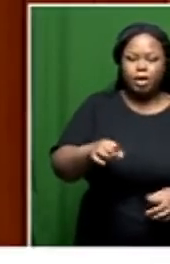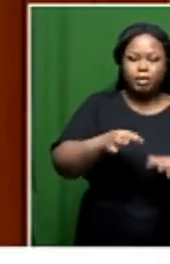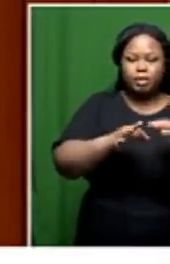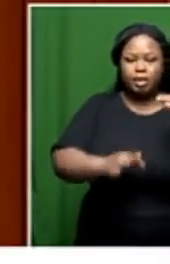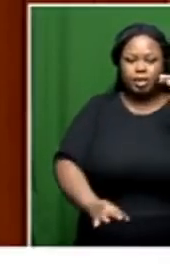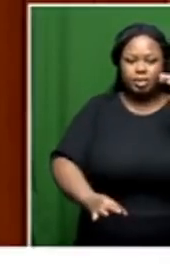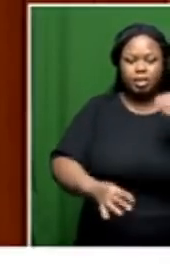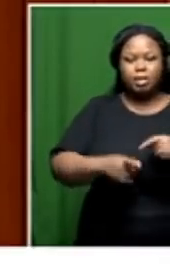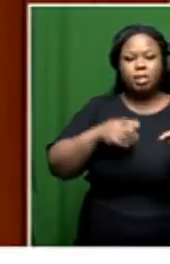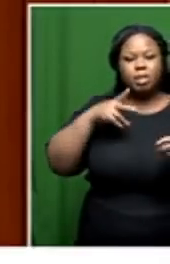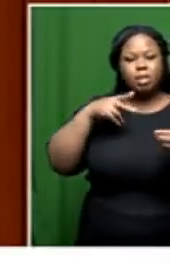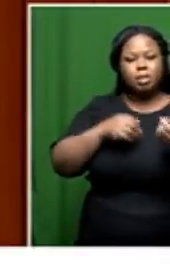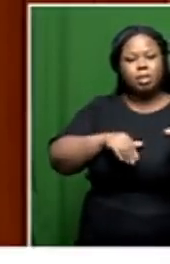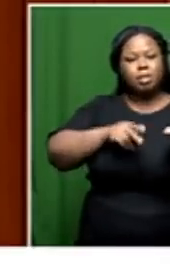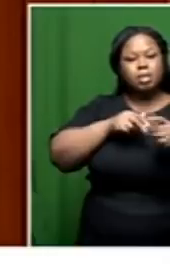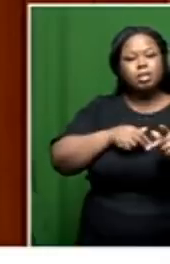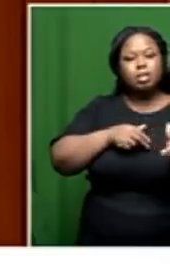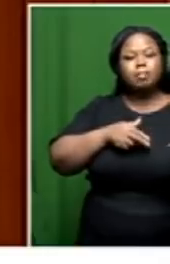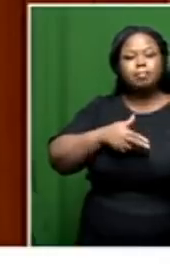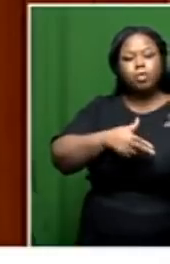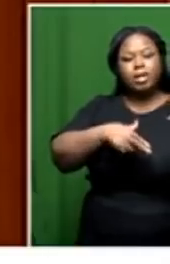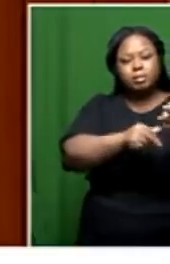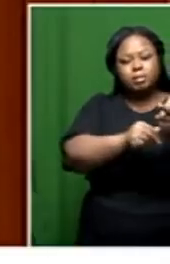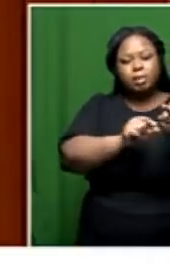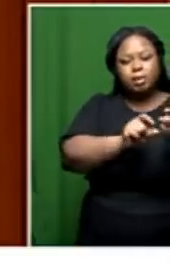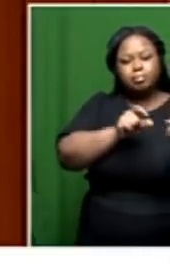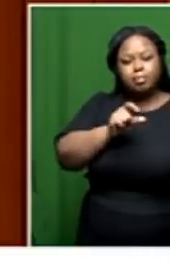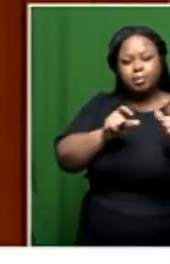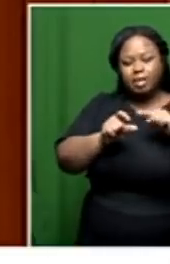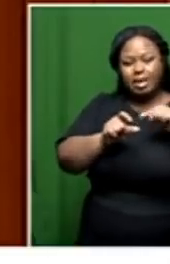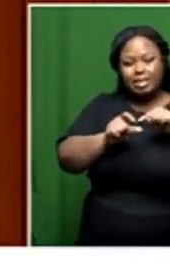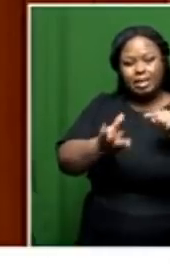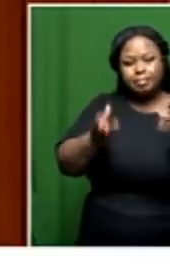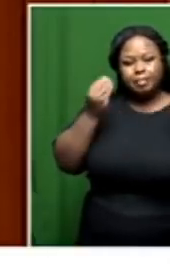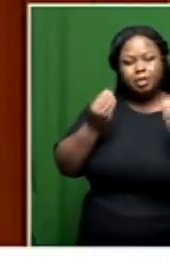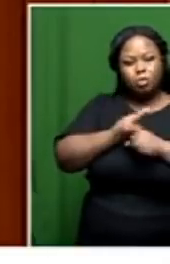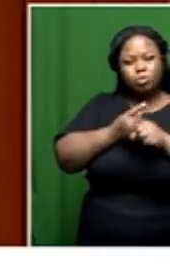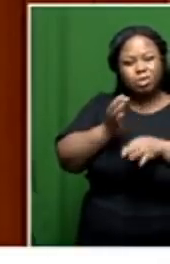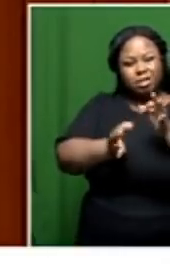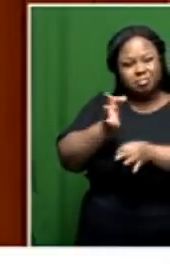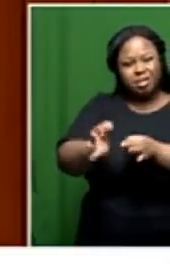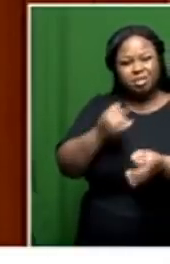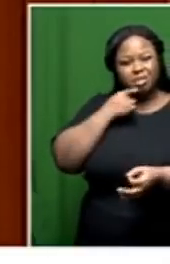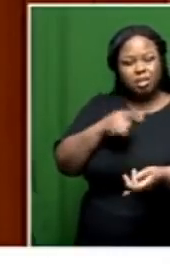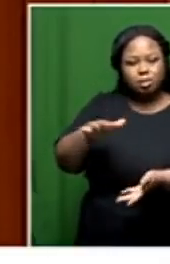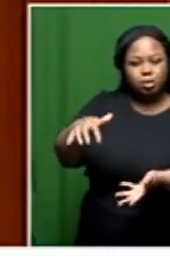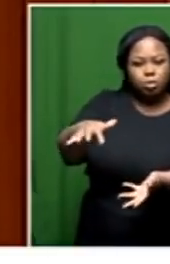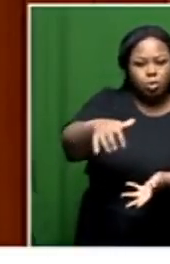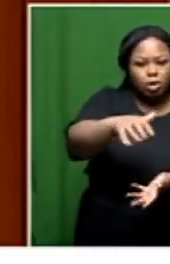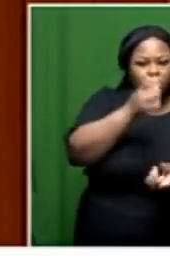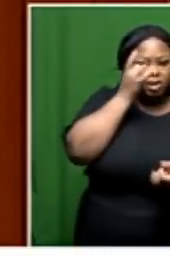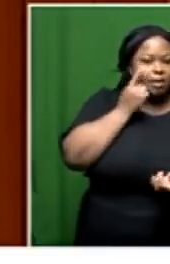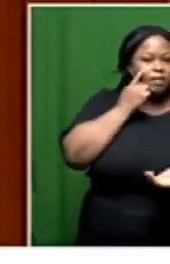bullet fragment that he found, and explained to the court, especially during evidence in chief, how he went about collecting those forensic